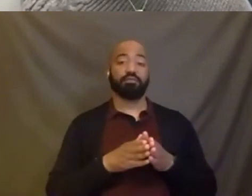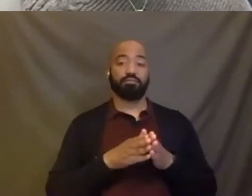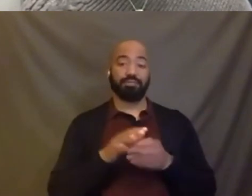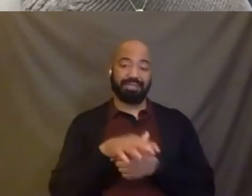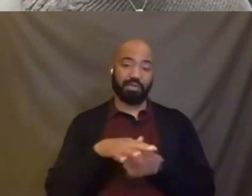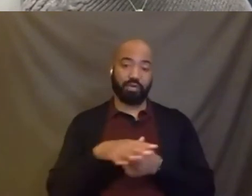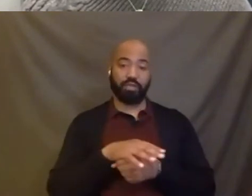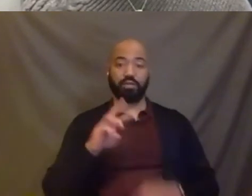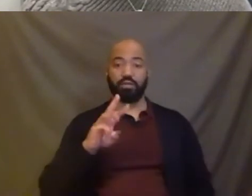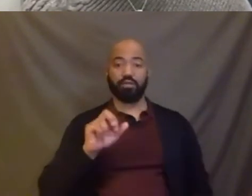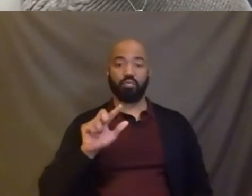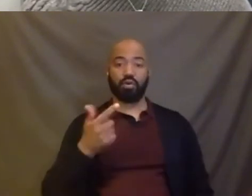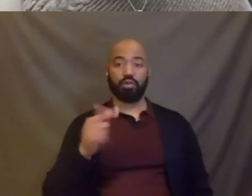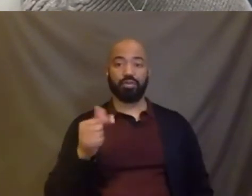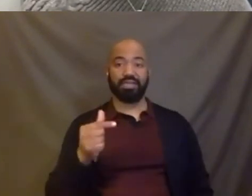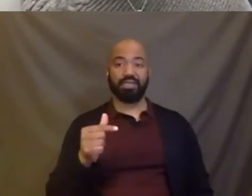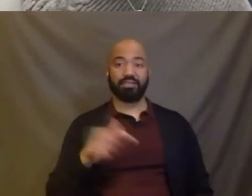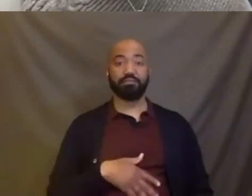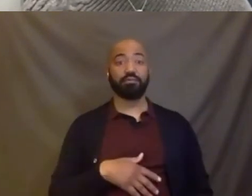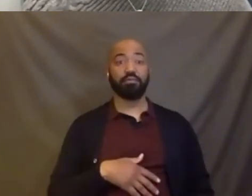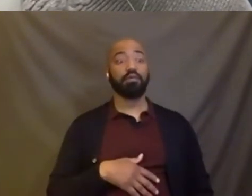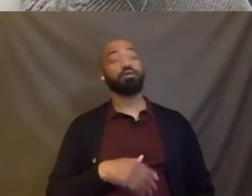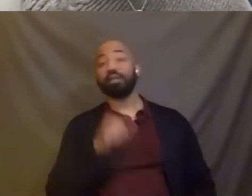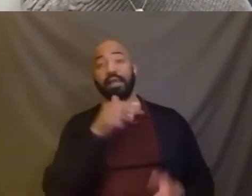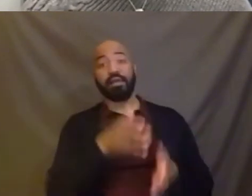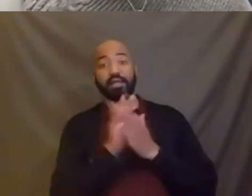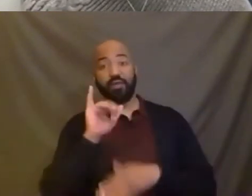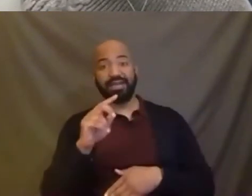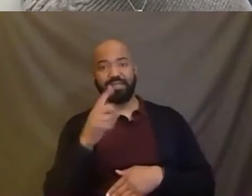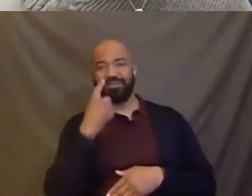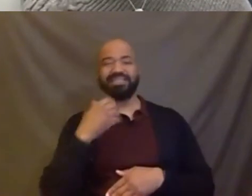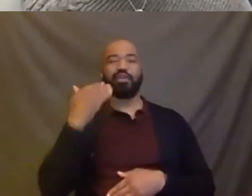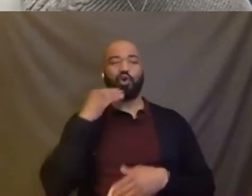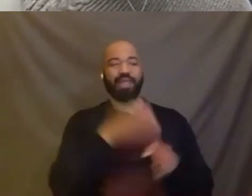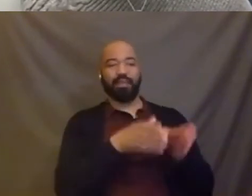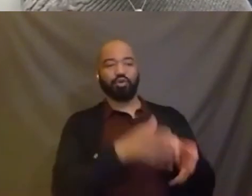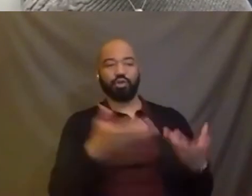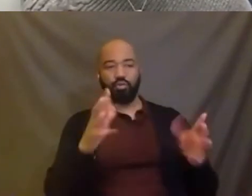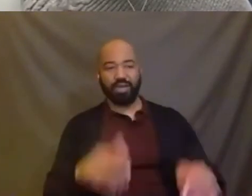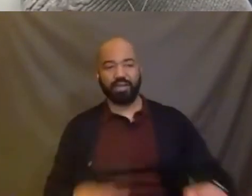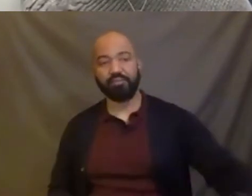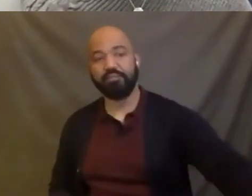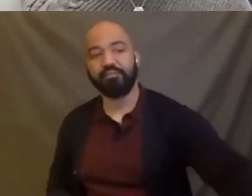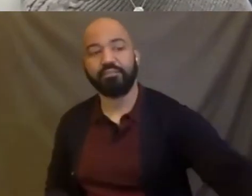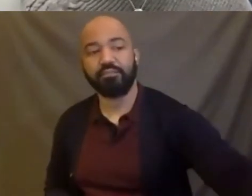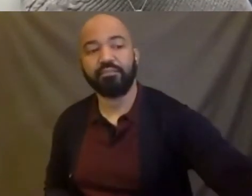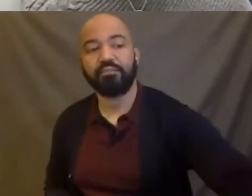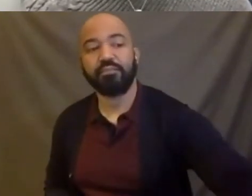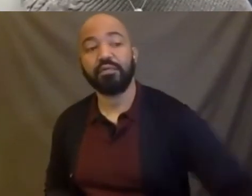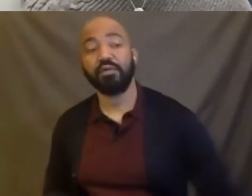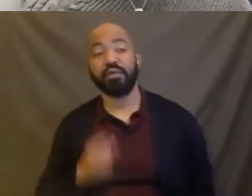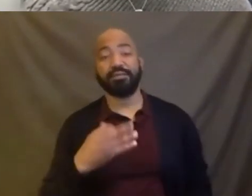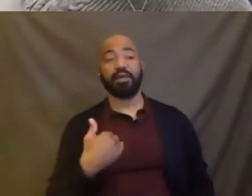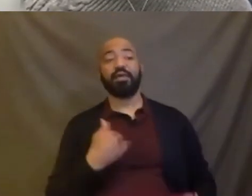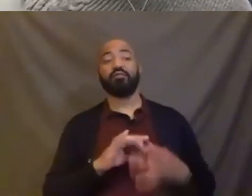didn't ask for ID because they already knew this person. So that's a really cool thing. So if you already have a relationship with your local